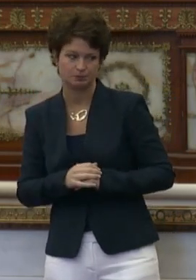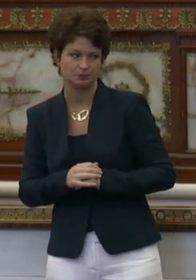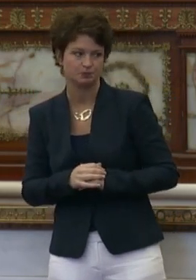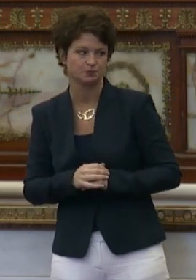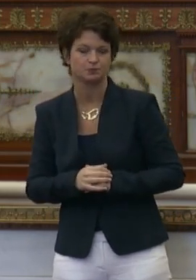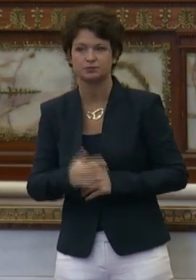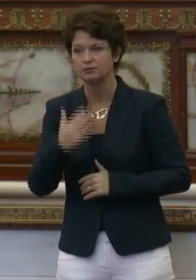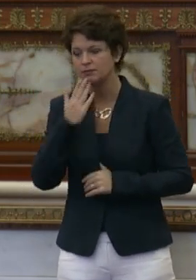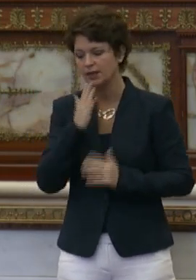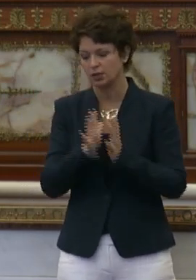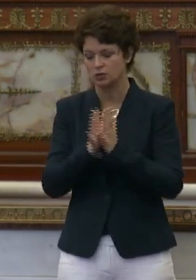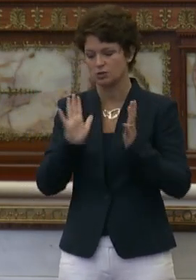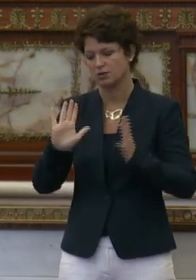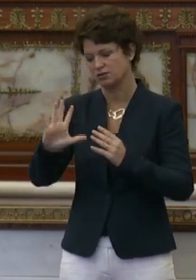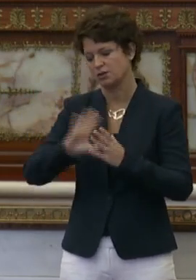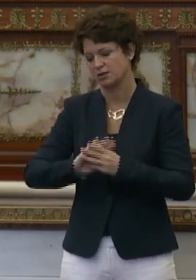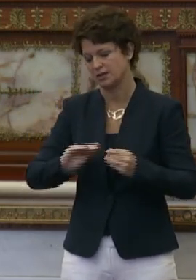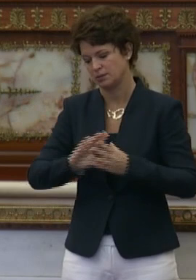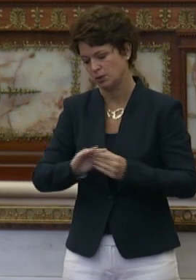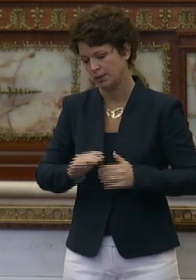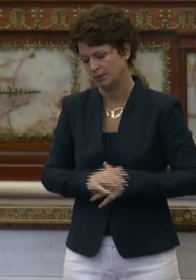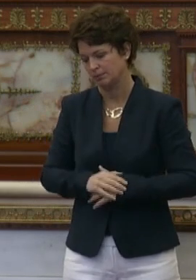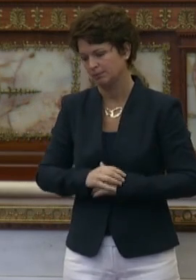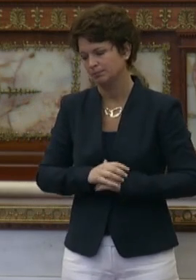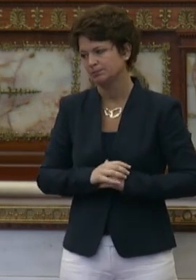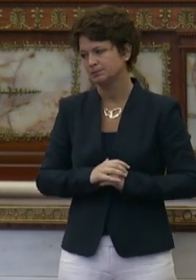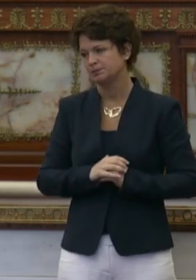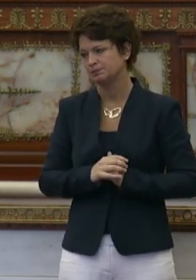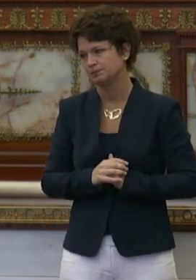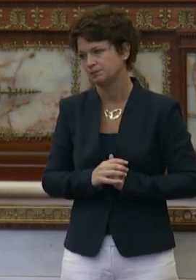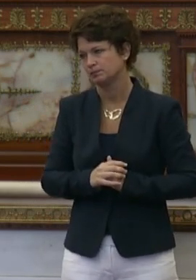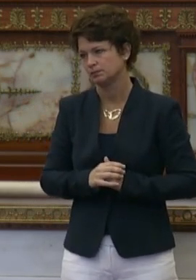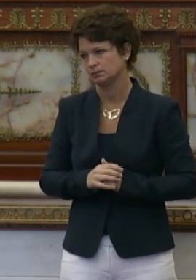That's all. Thanks. Thank you. Thank you so much for your testimony.